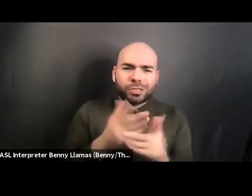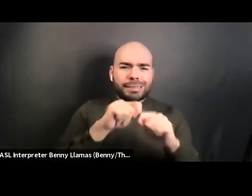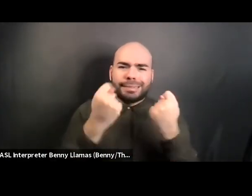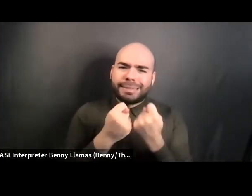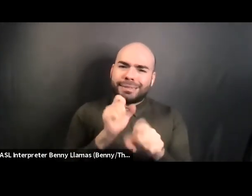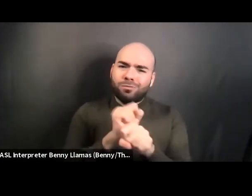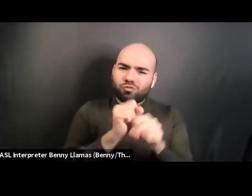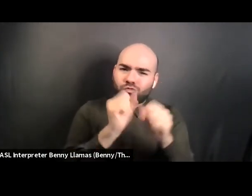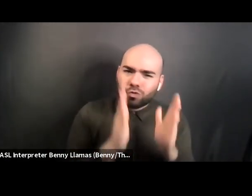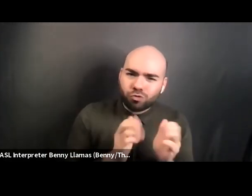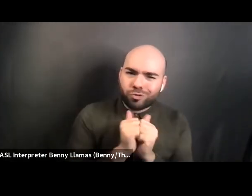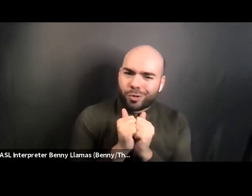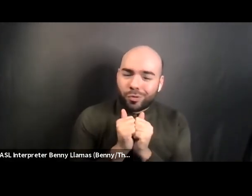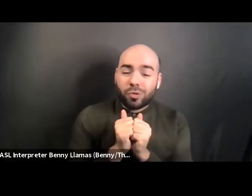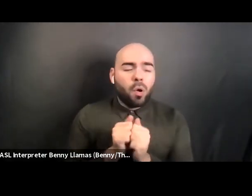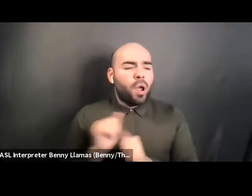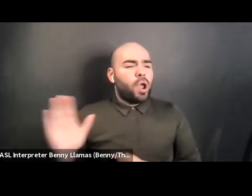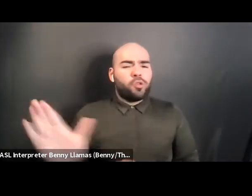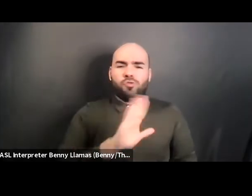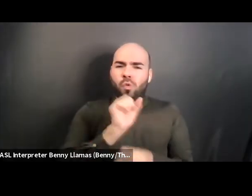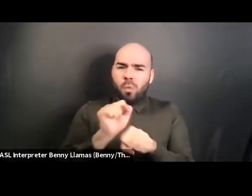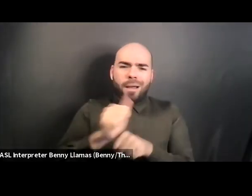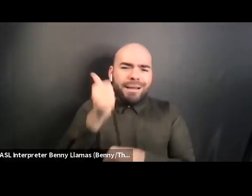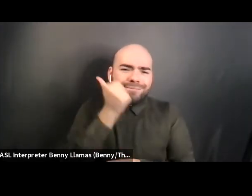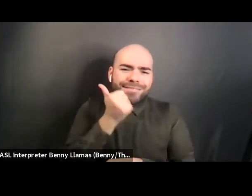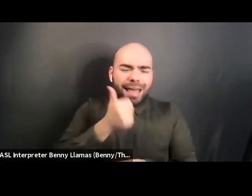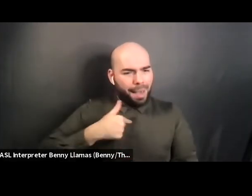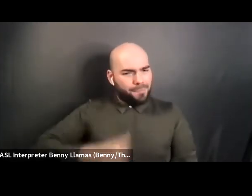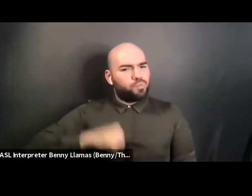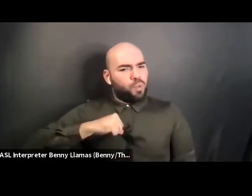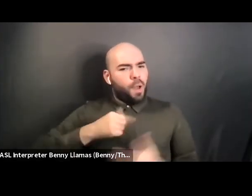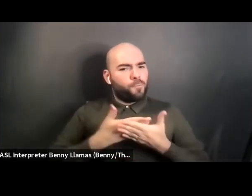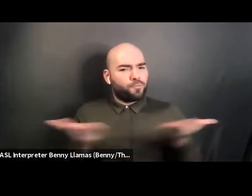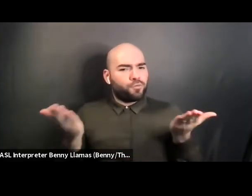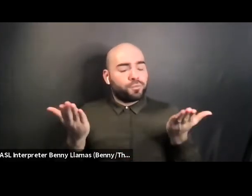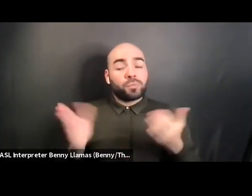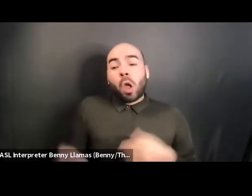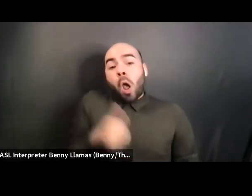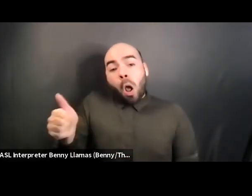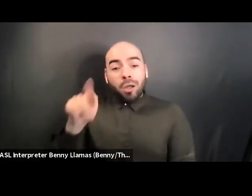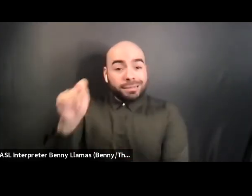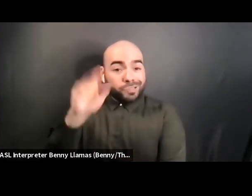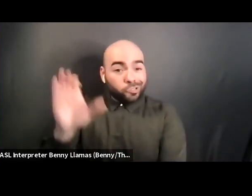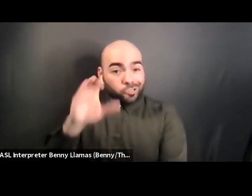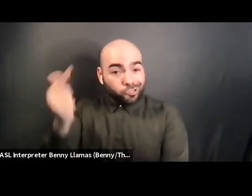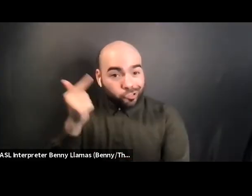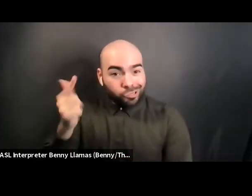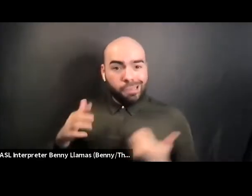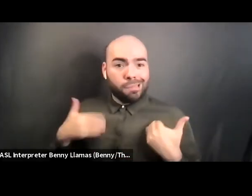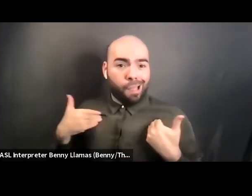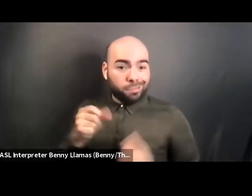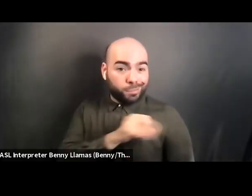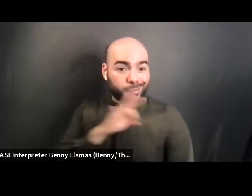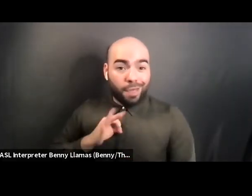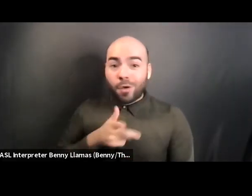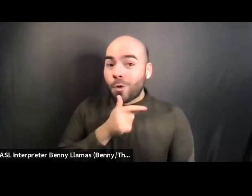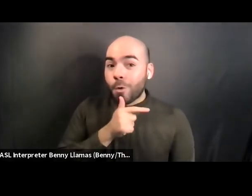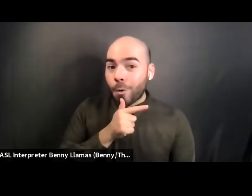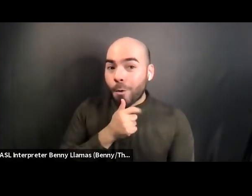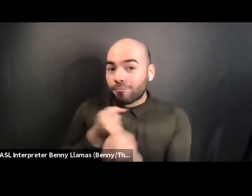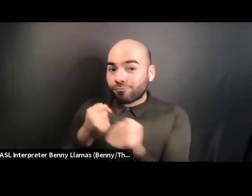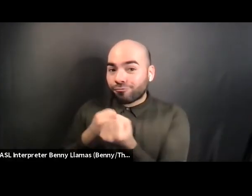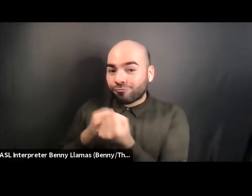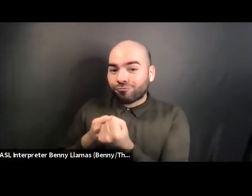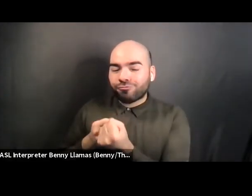I feel for the work you do every day. The other TCG young staffer I want to shout out is my fabulous colleague